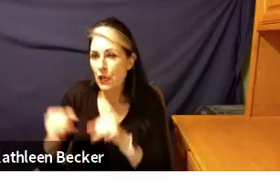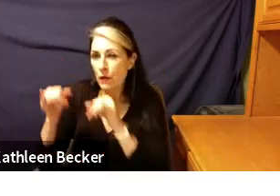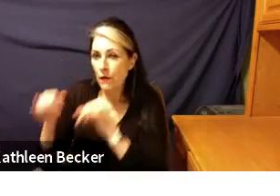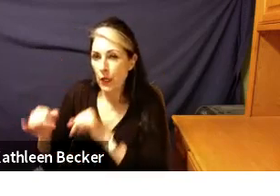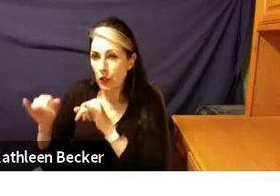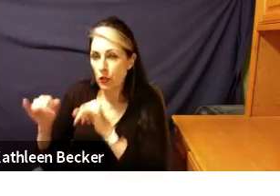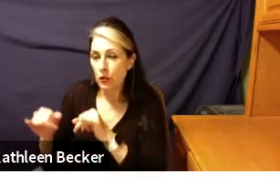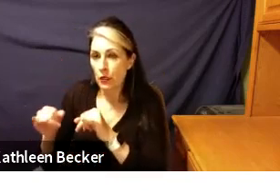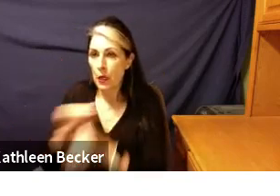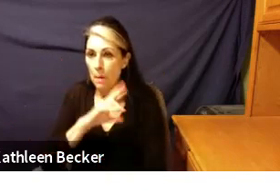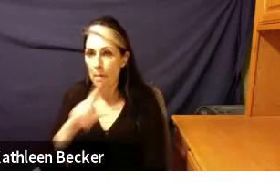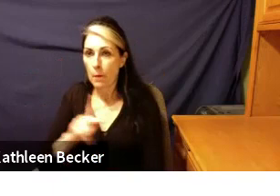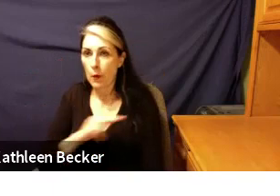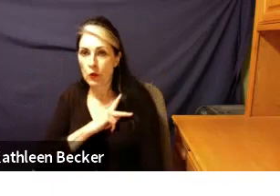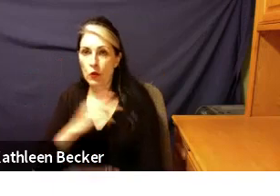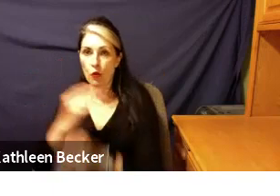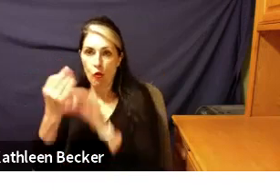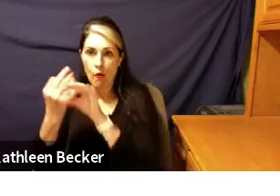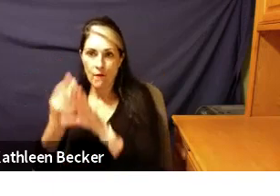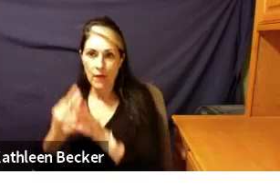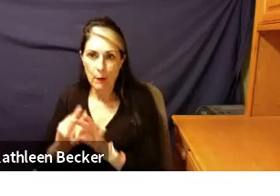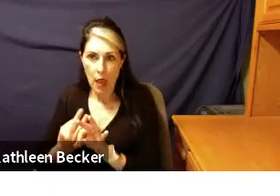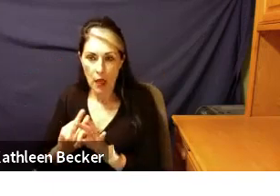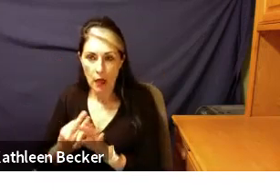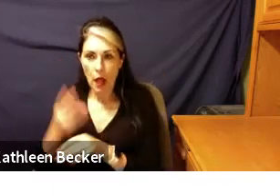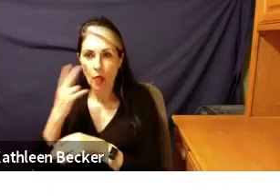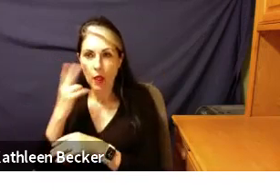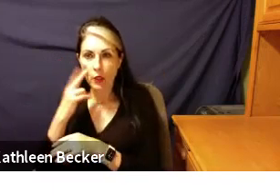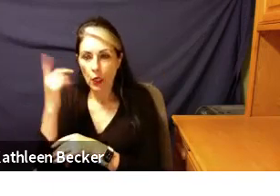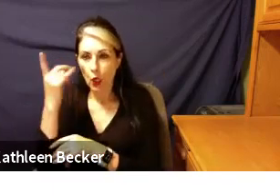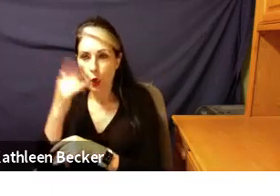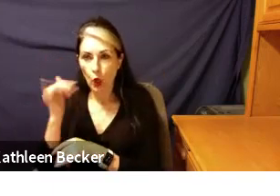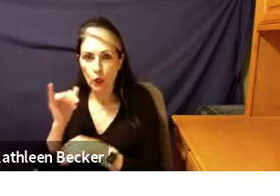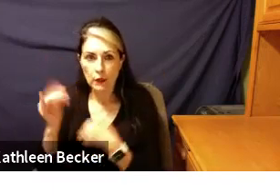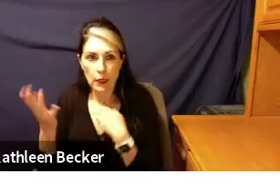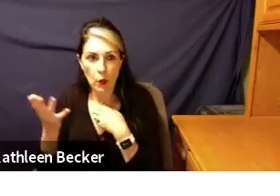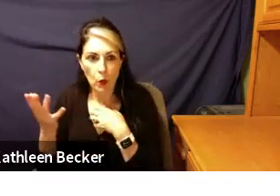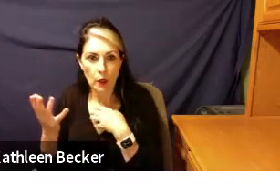and personalized feedback. Let's take a look at what that looks like.